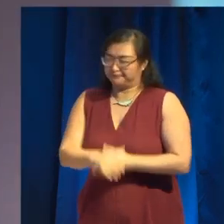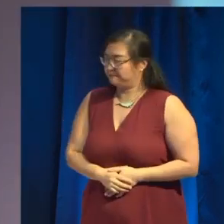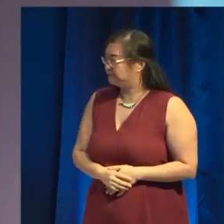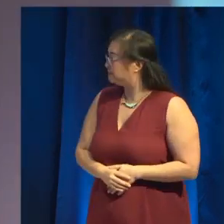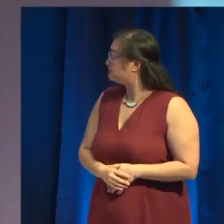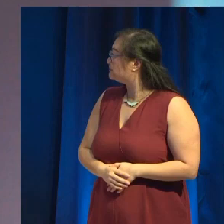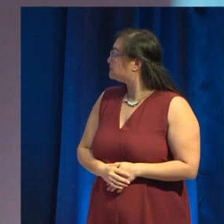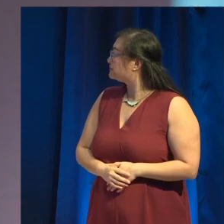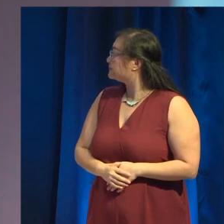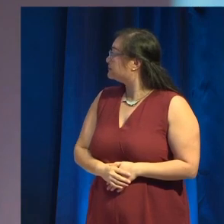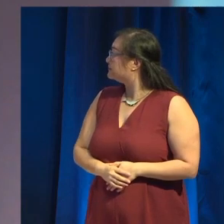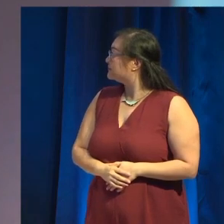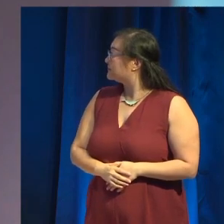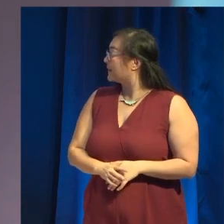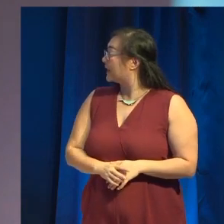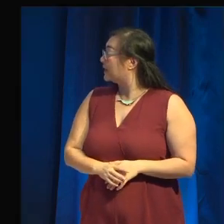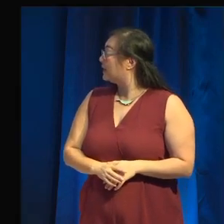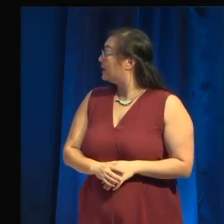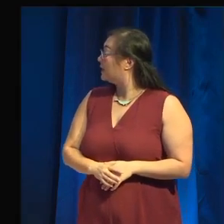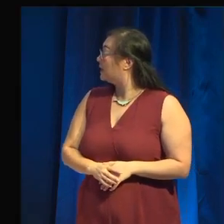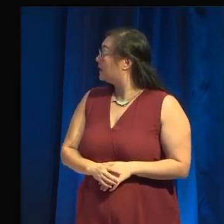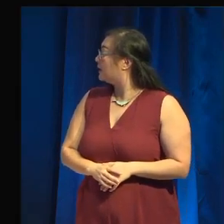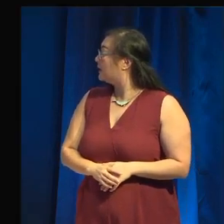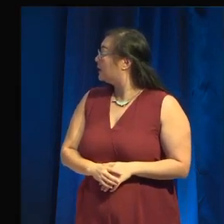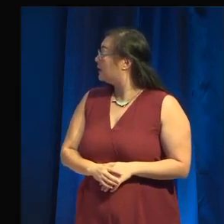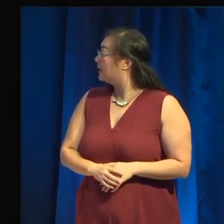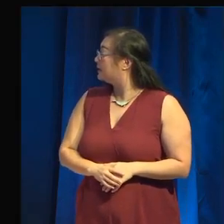Also, it will help. Oh, okay, good.